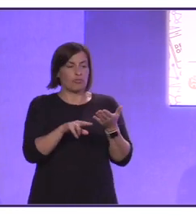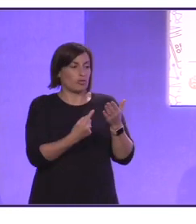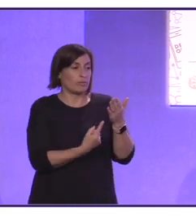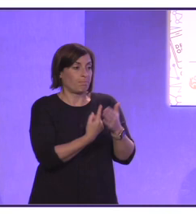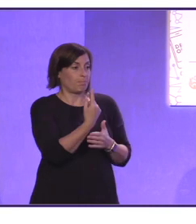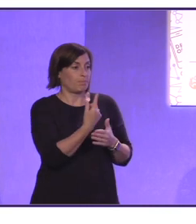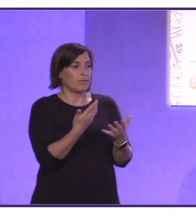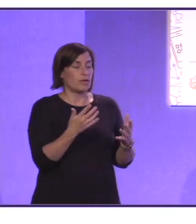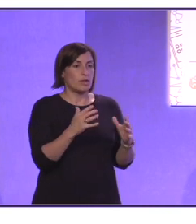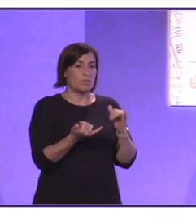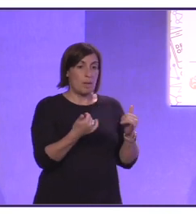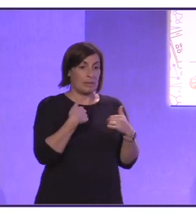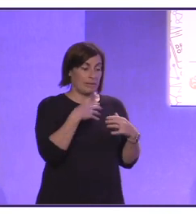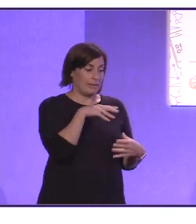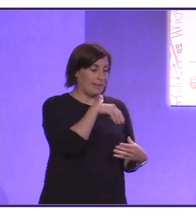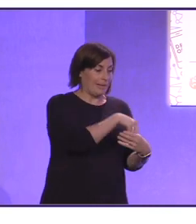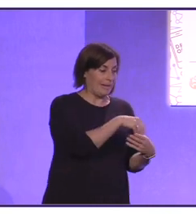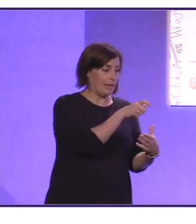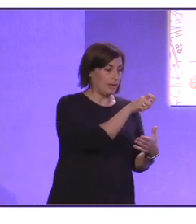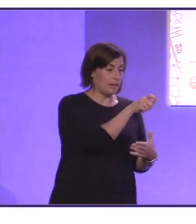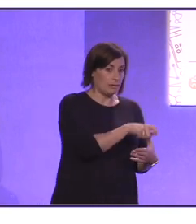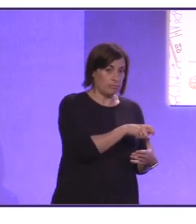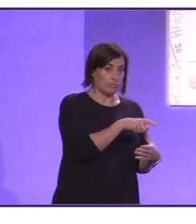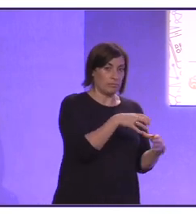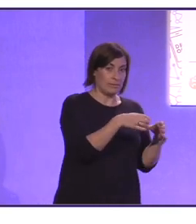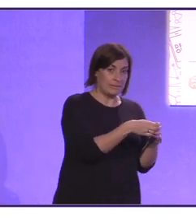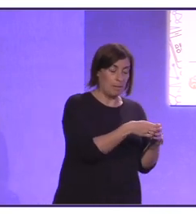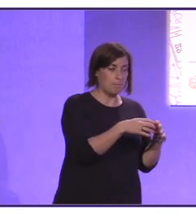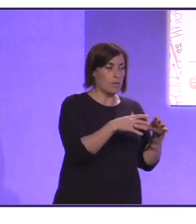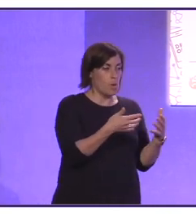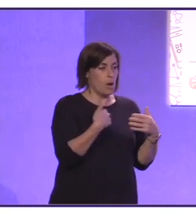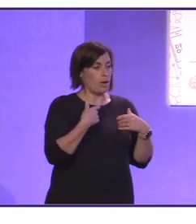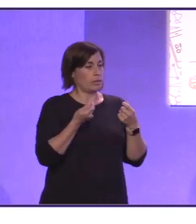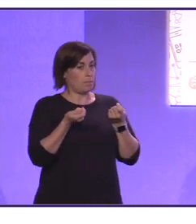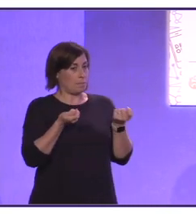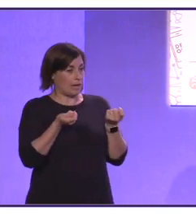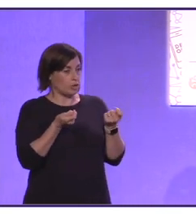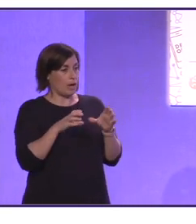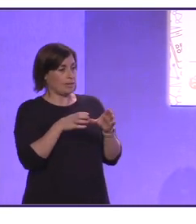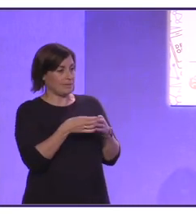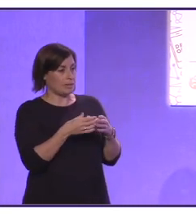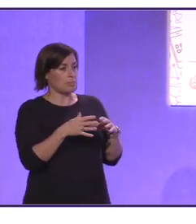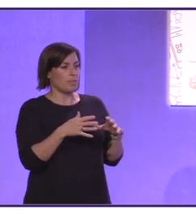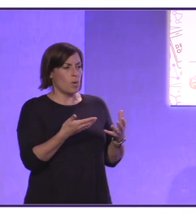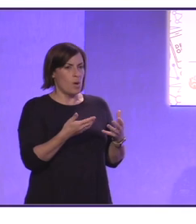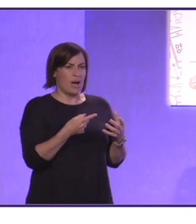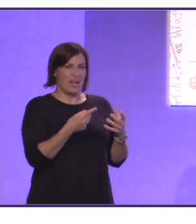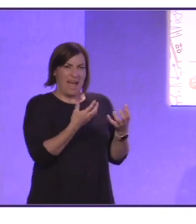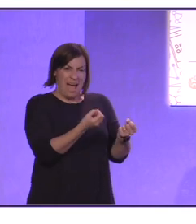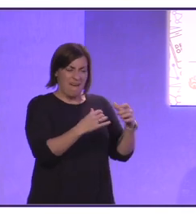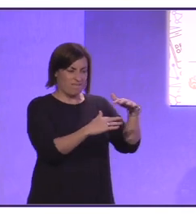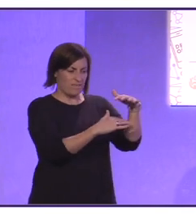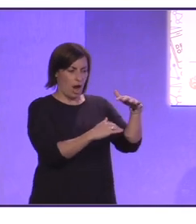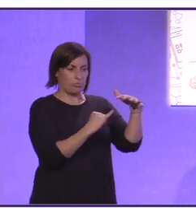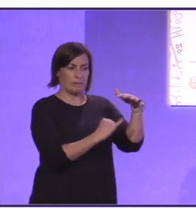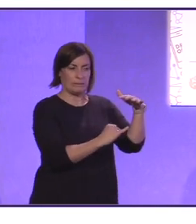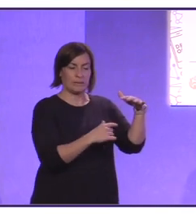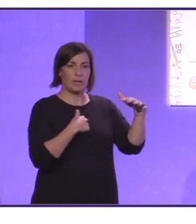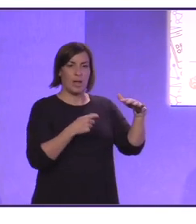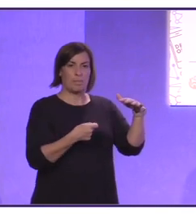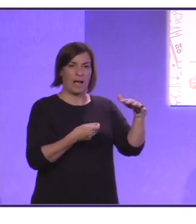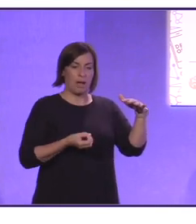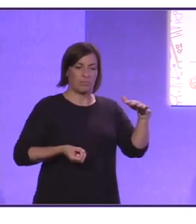I'm a member of a team, whether I'm new to a team, I'm contributing all the time to a sense of that environment.